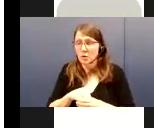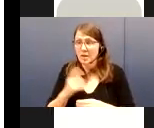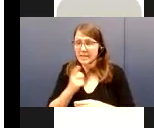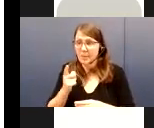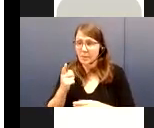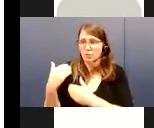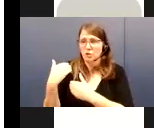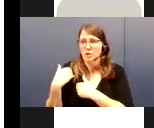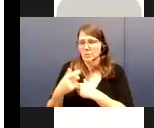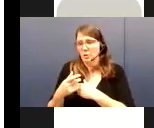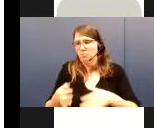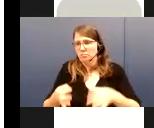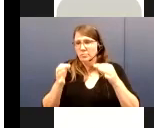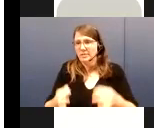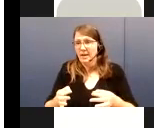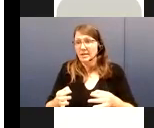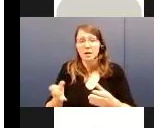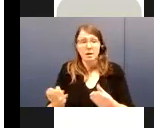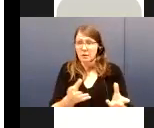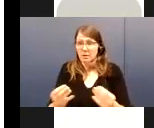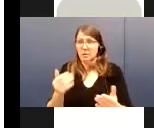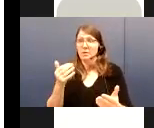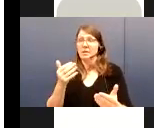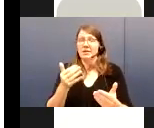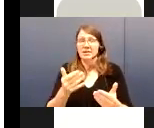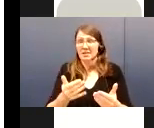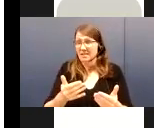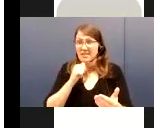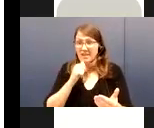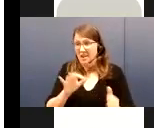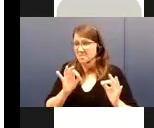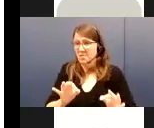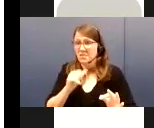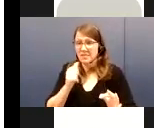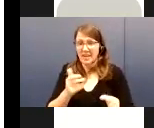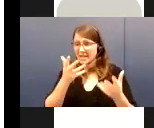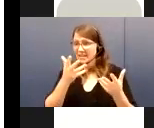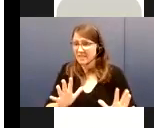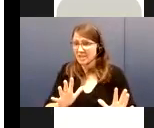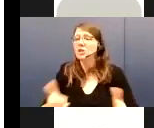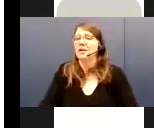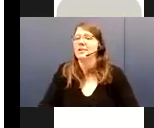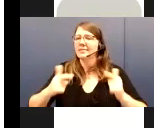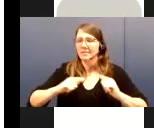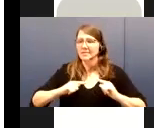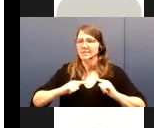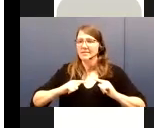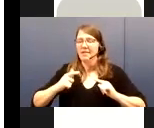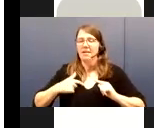can, and if something gets left unresolved, then it can go to arbitration, in which case, as the arbitrator, I would make a legally binding